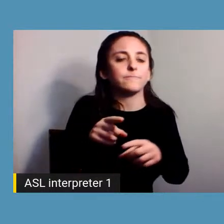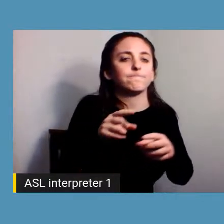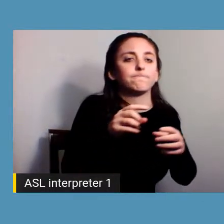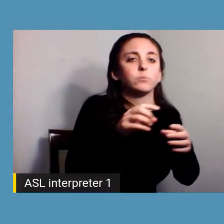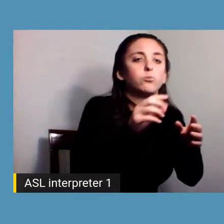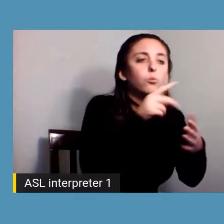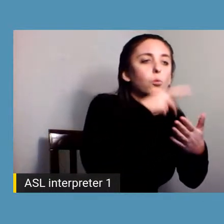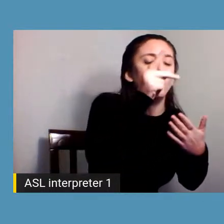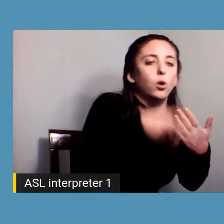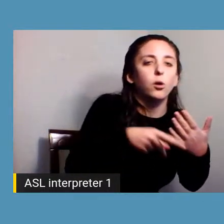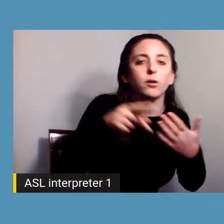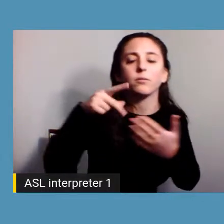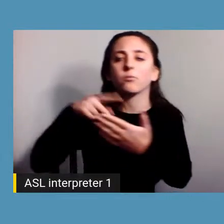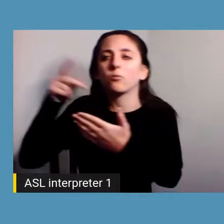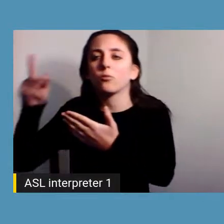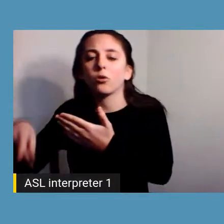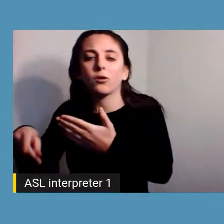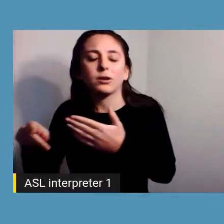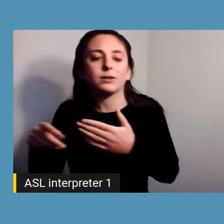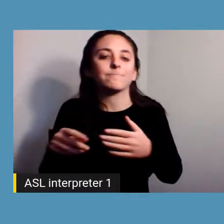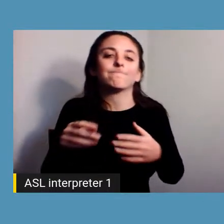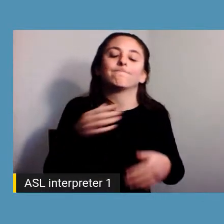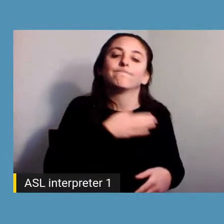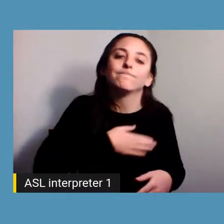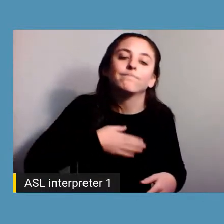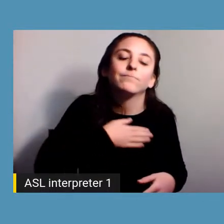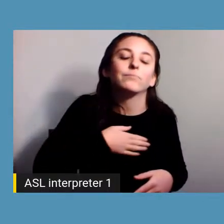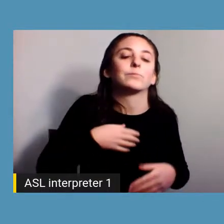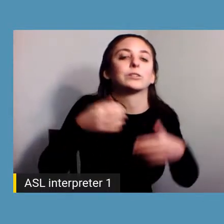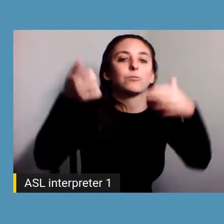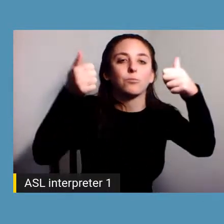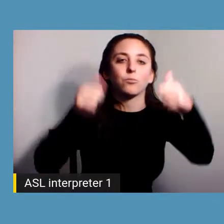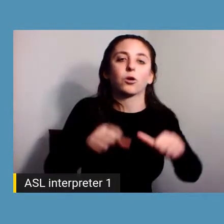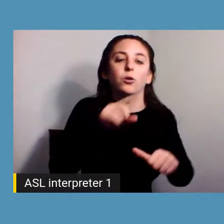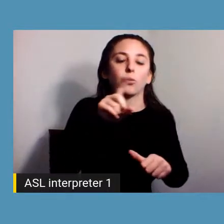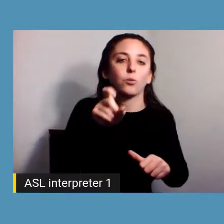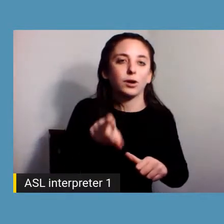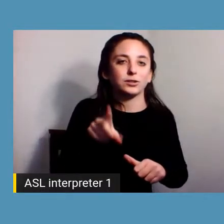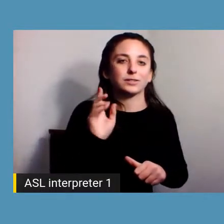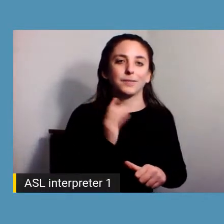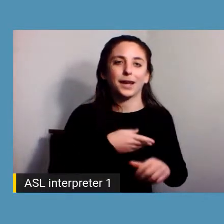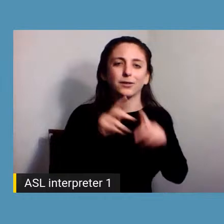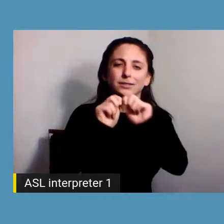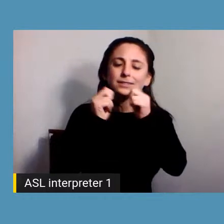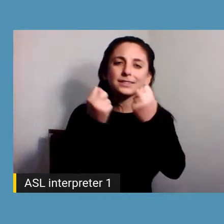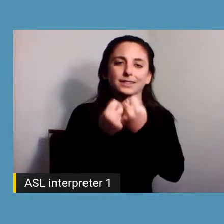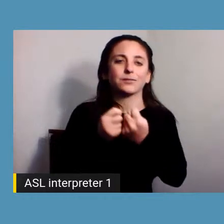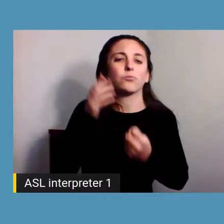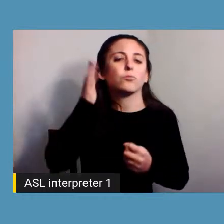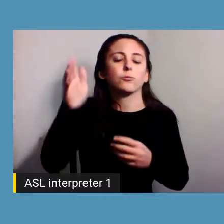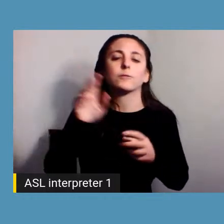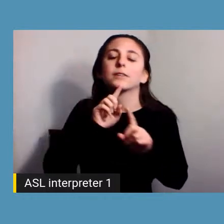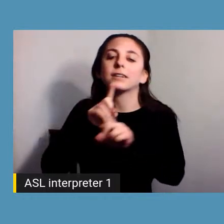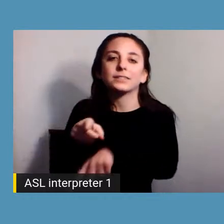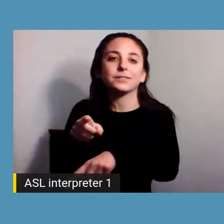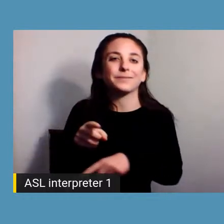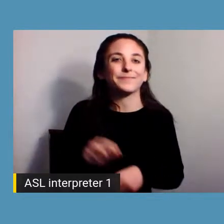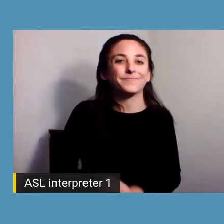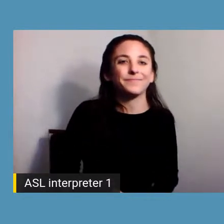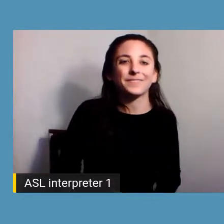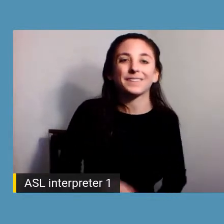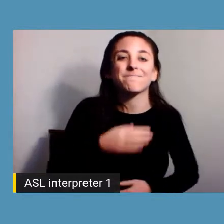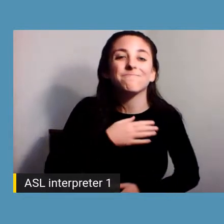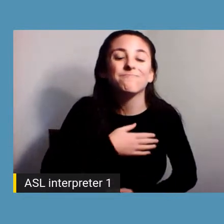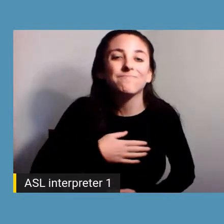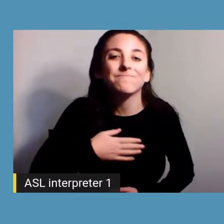a login and post your questions, and a member of the community will get back to you. Now it's my pleasure to introduce today's speaker for